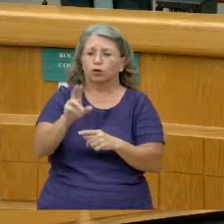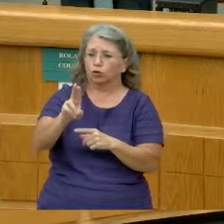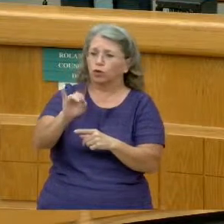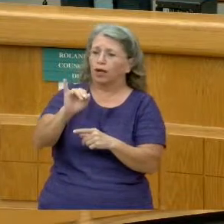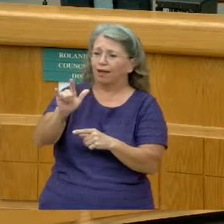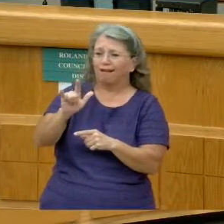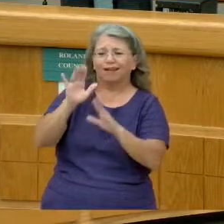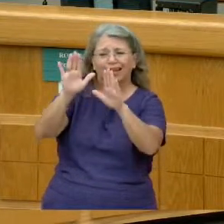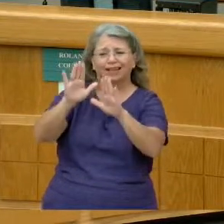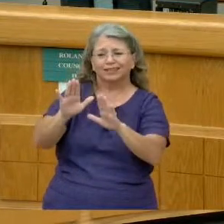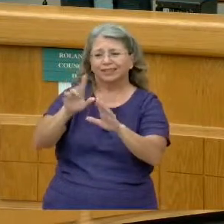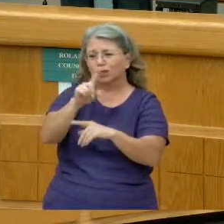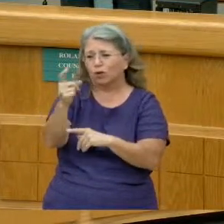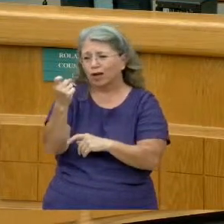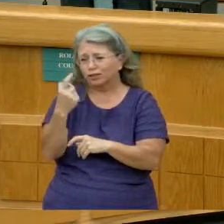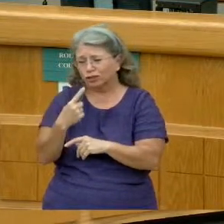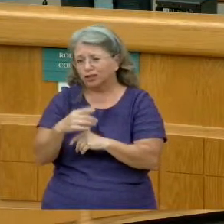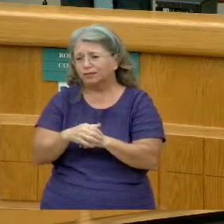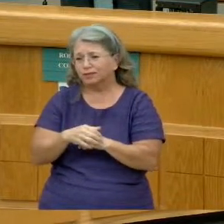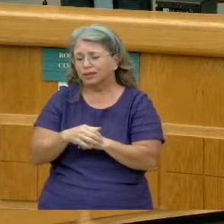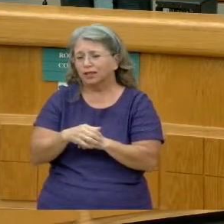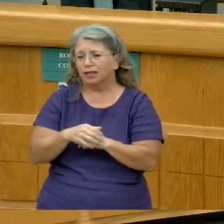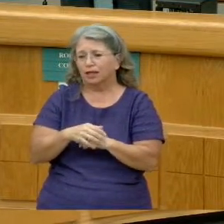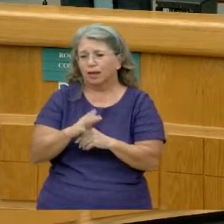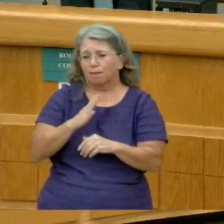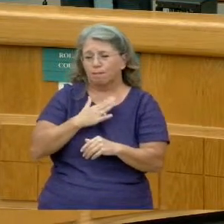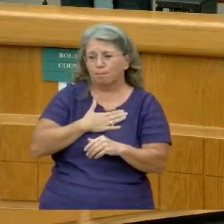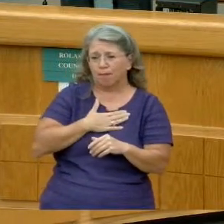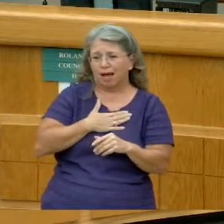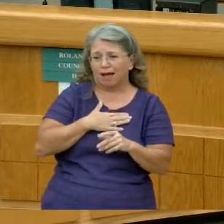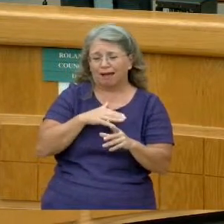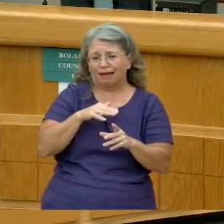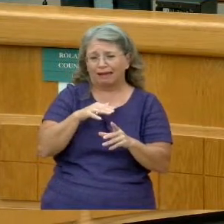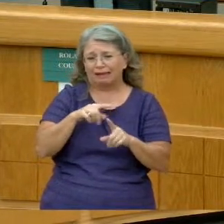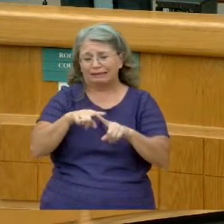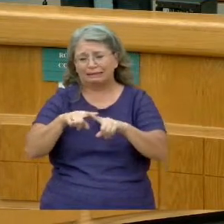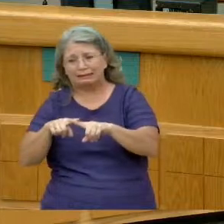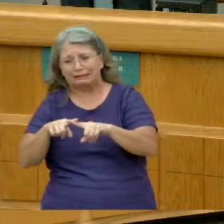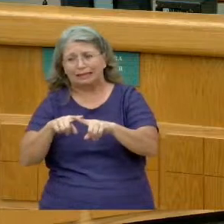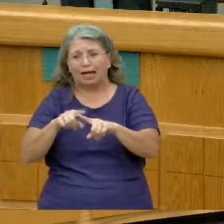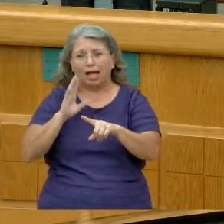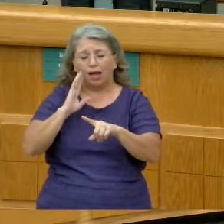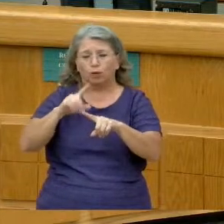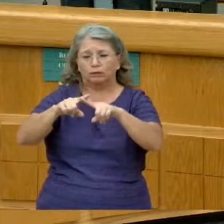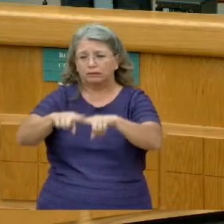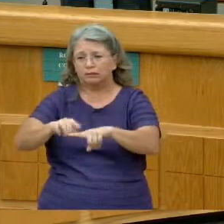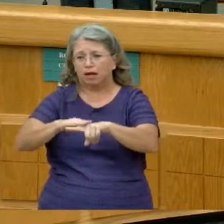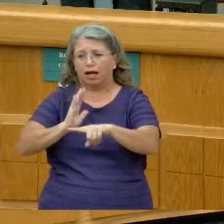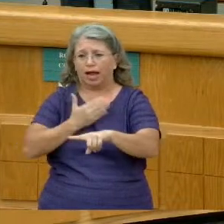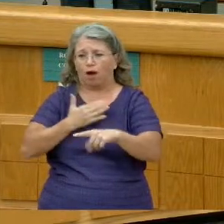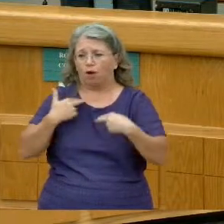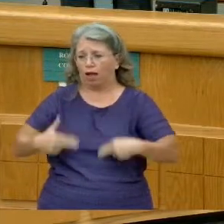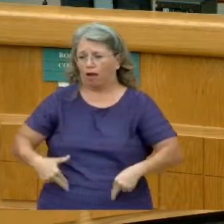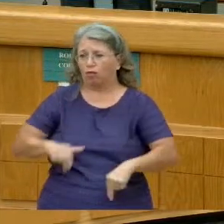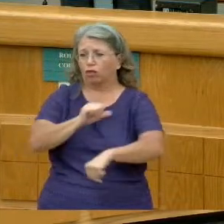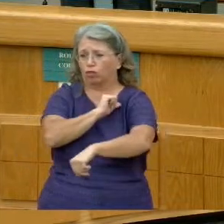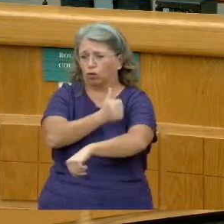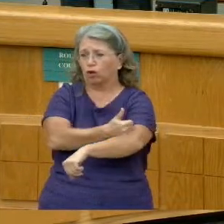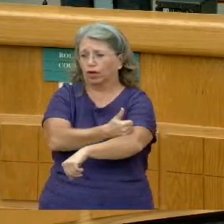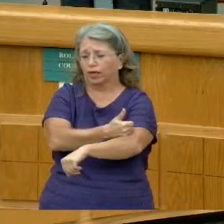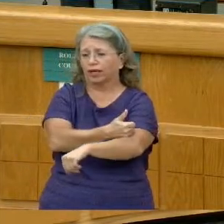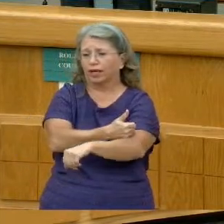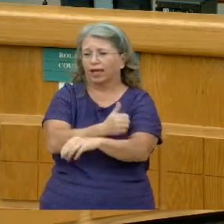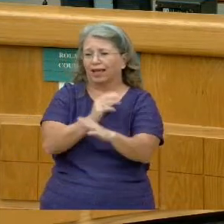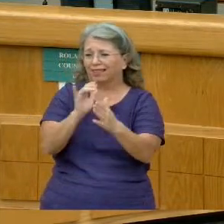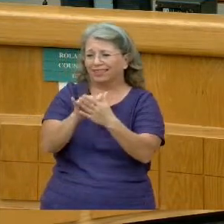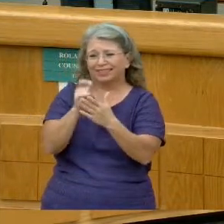question. I think where I'm leaning to is leaning on the health authority. And I hope that you'll give me that chance to, this came down